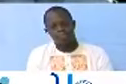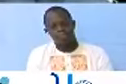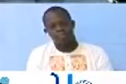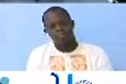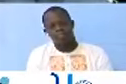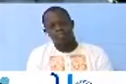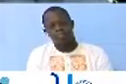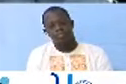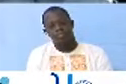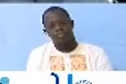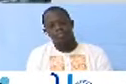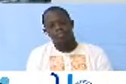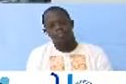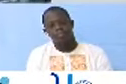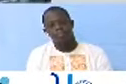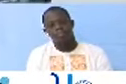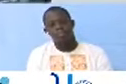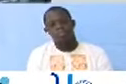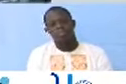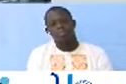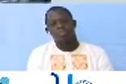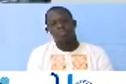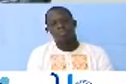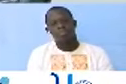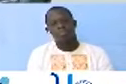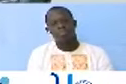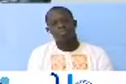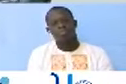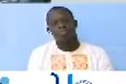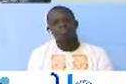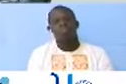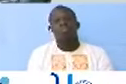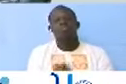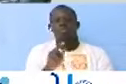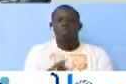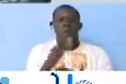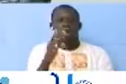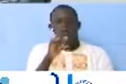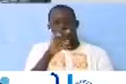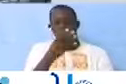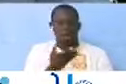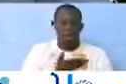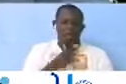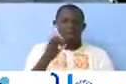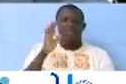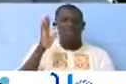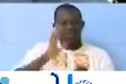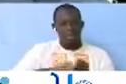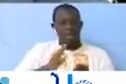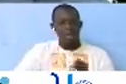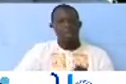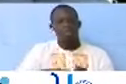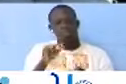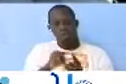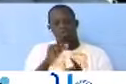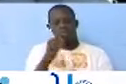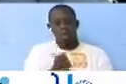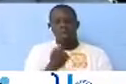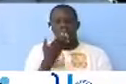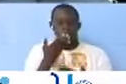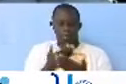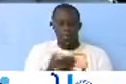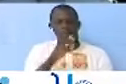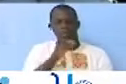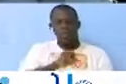suro sedo, isaitandi. Otherwise, if you have any concluding remarks to make, Mr. Sanneh, please proceed to make them now. Ni